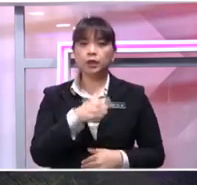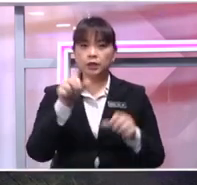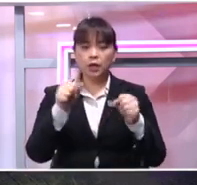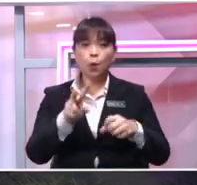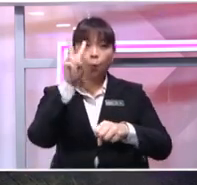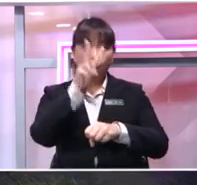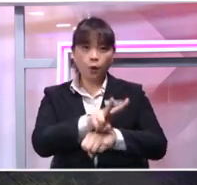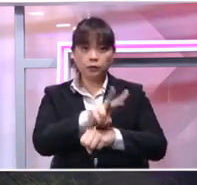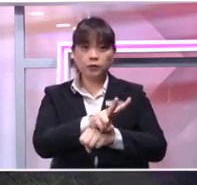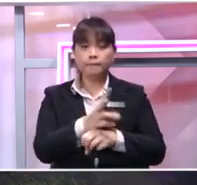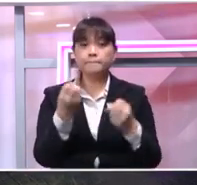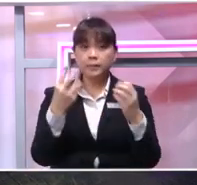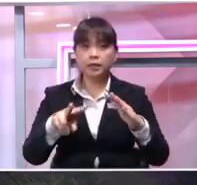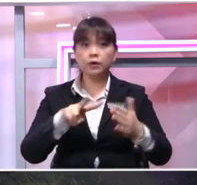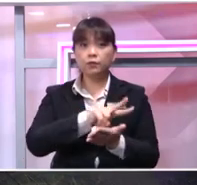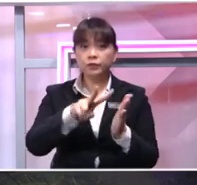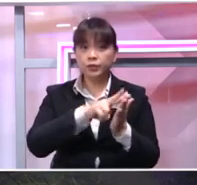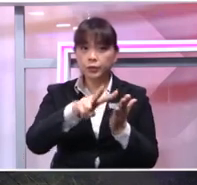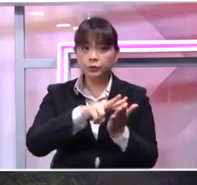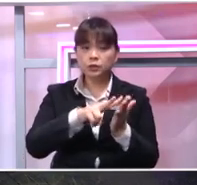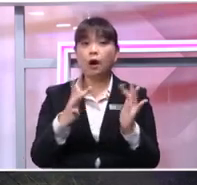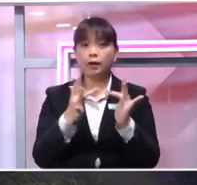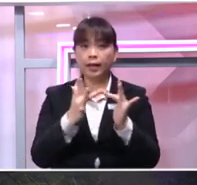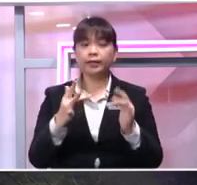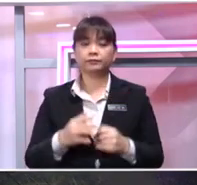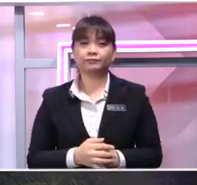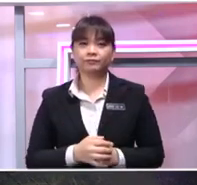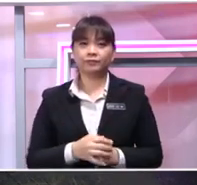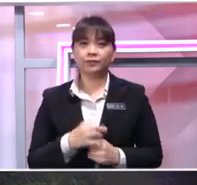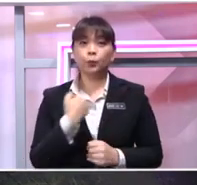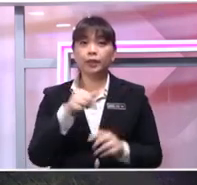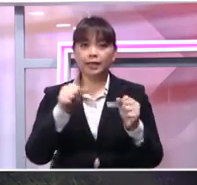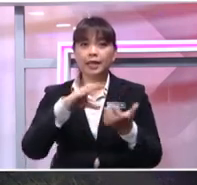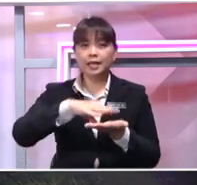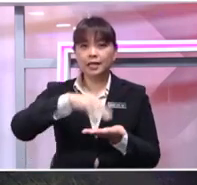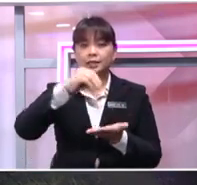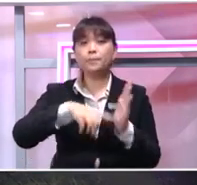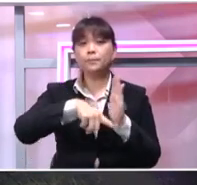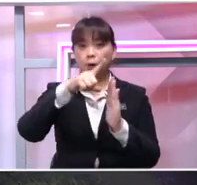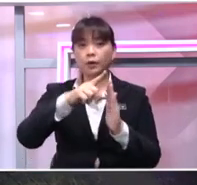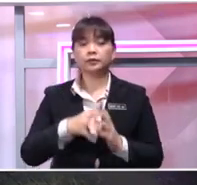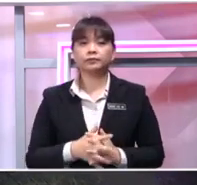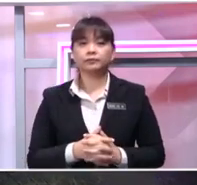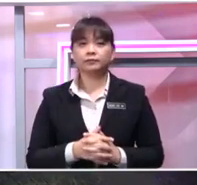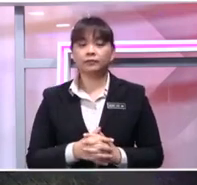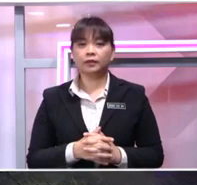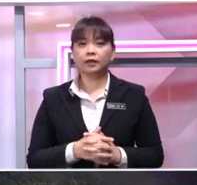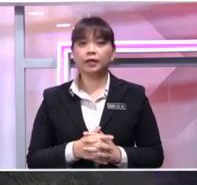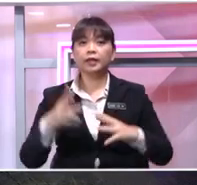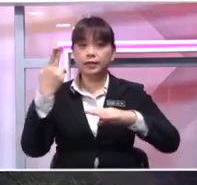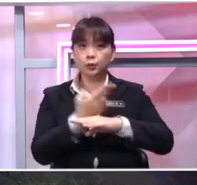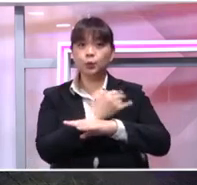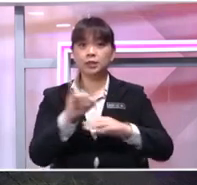videos online that can yes. actually help us to reduce our stress, for yes. example, right? And we can learn more, of actually, course. In using